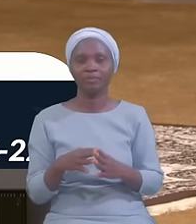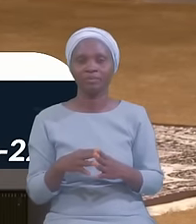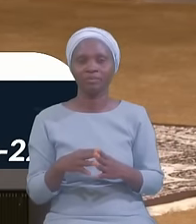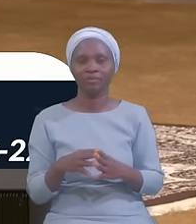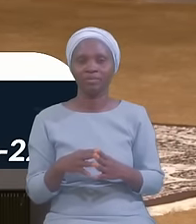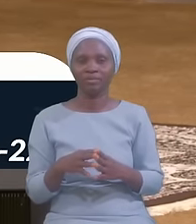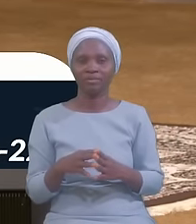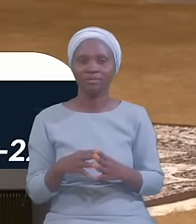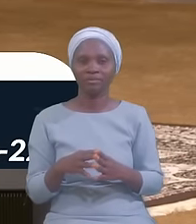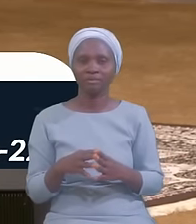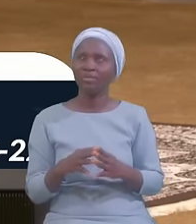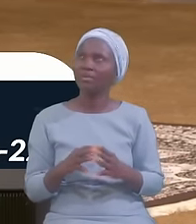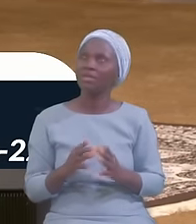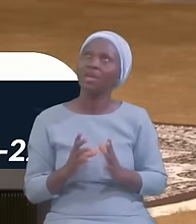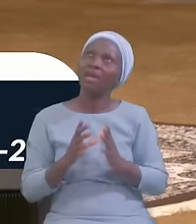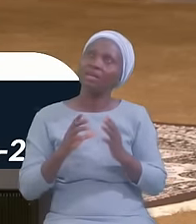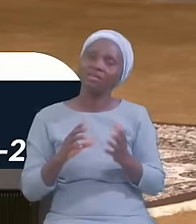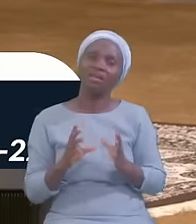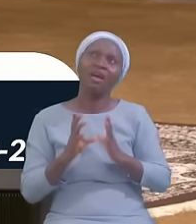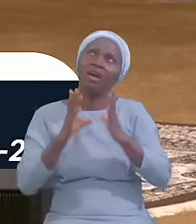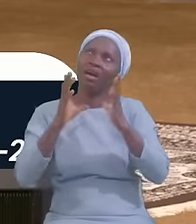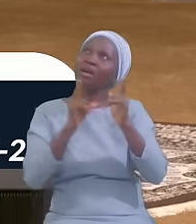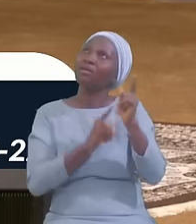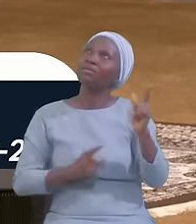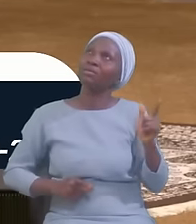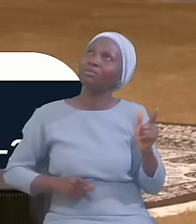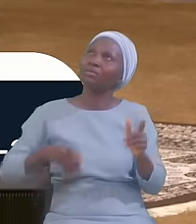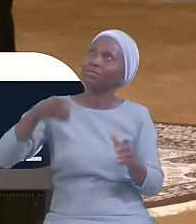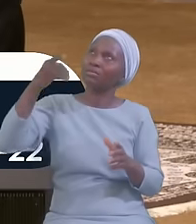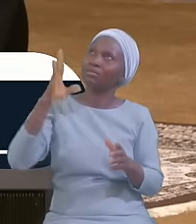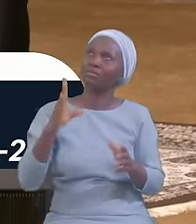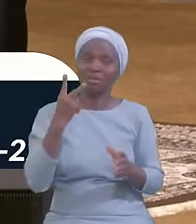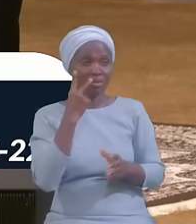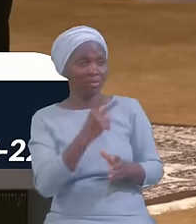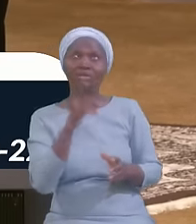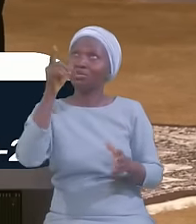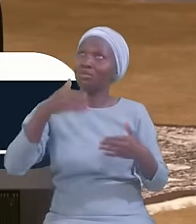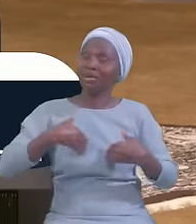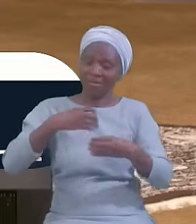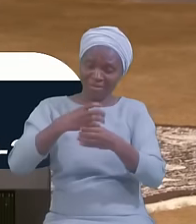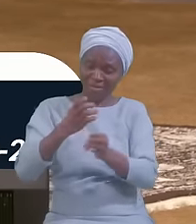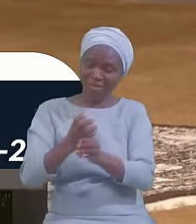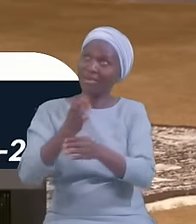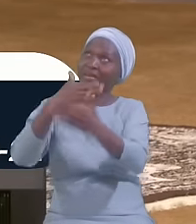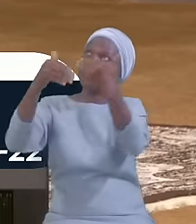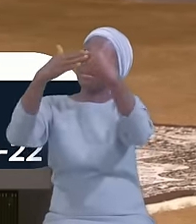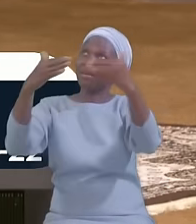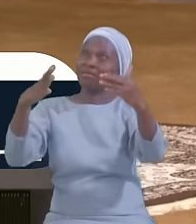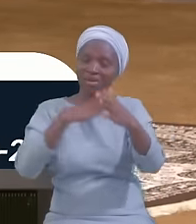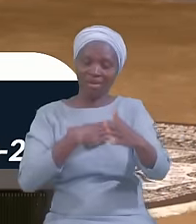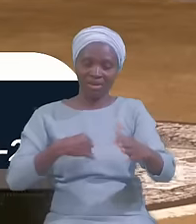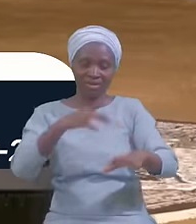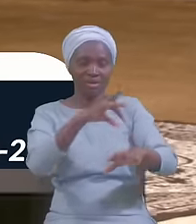Lord God, behold, thou hast made the heaven and